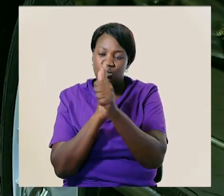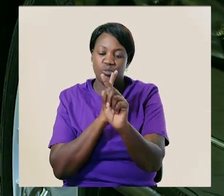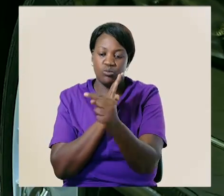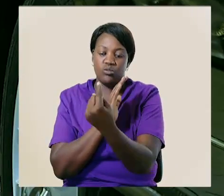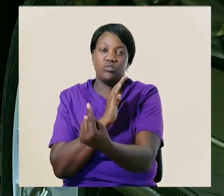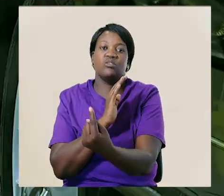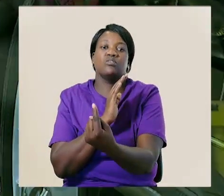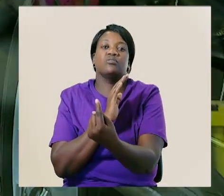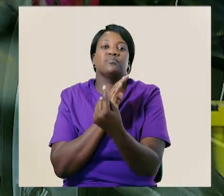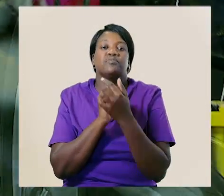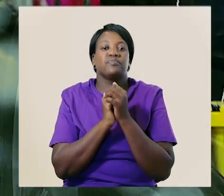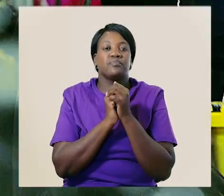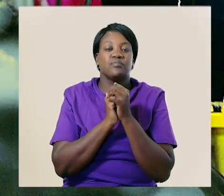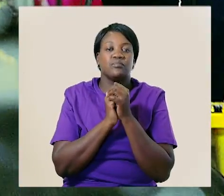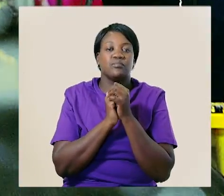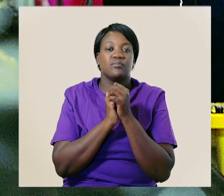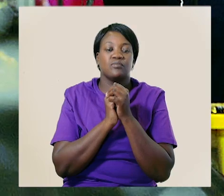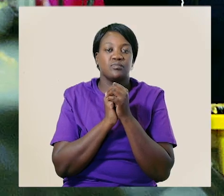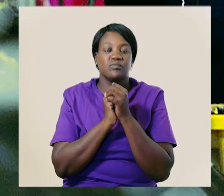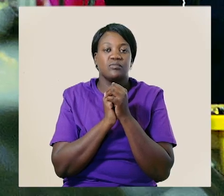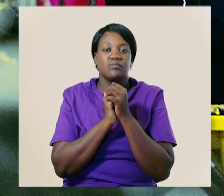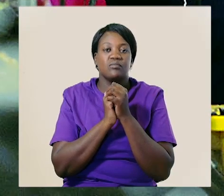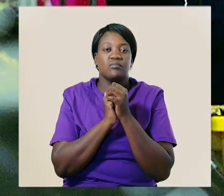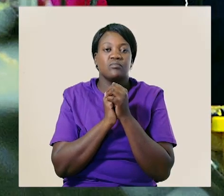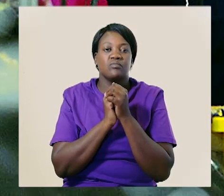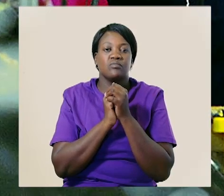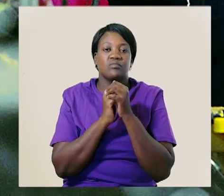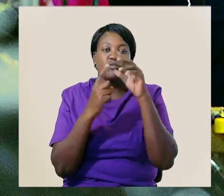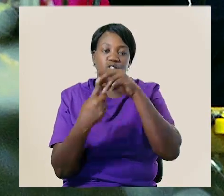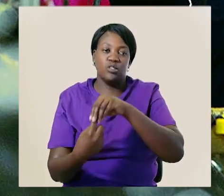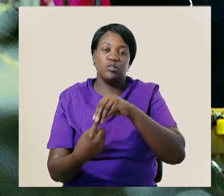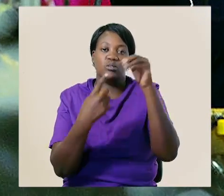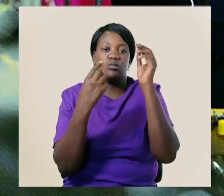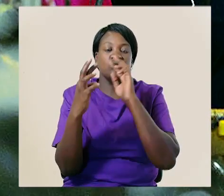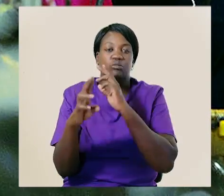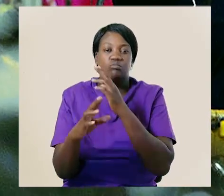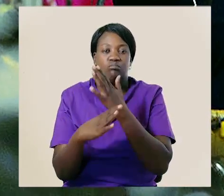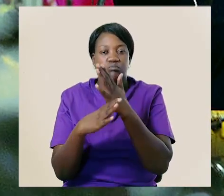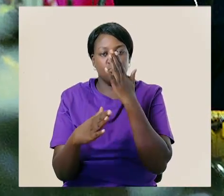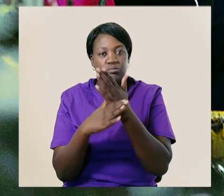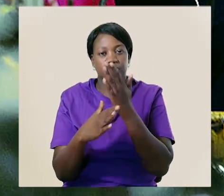her particular job. Let's look at the concepts of specialization in more detail.